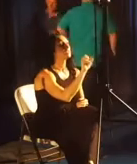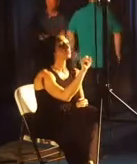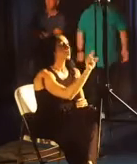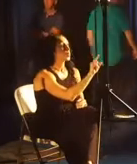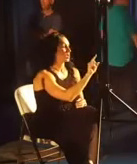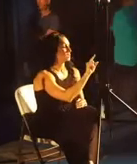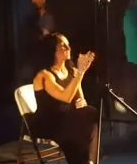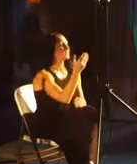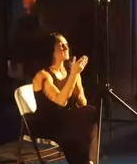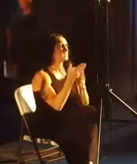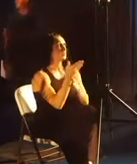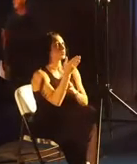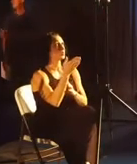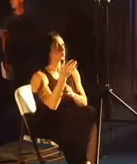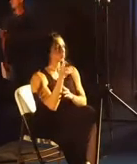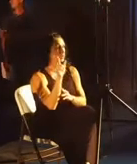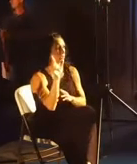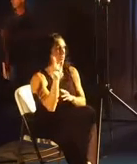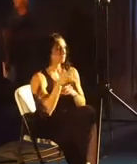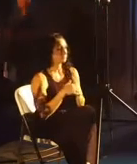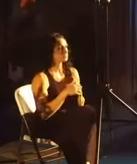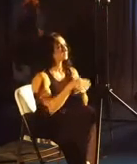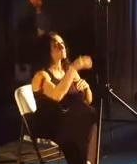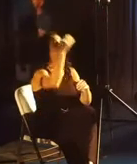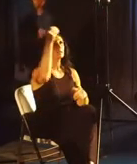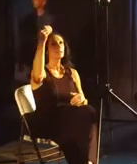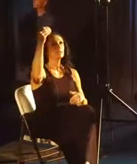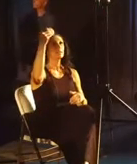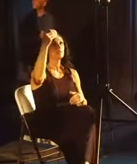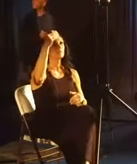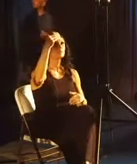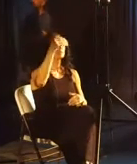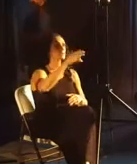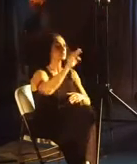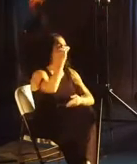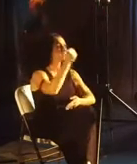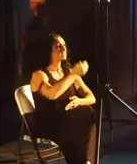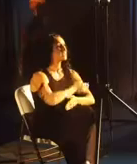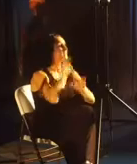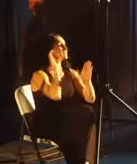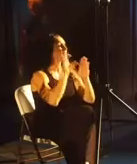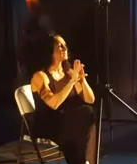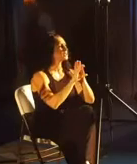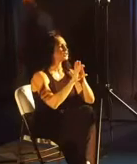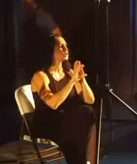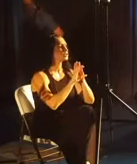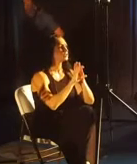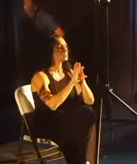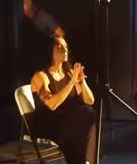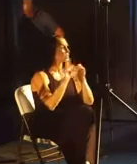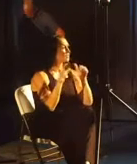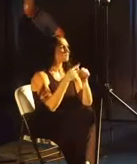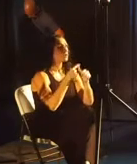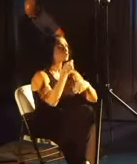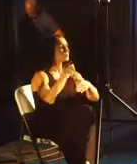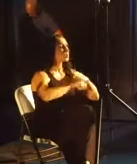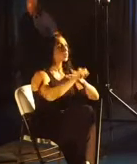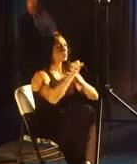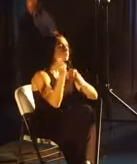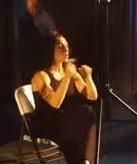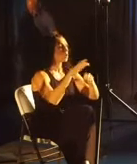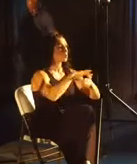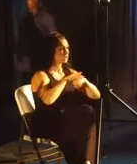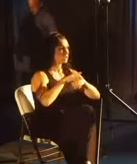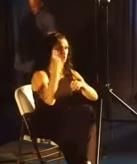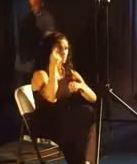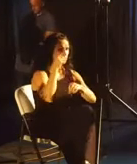verses 15 through 23. The Son is the image of the invisible God, the firstborn over all creation. For in him